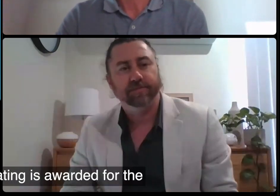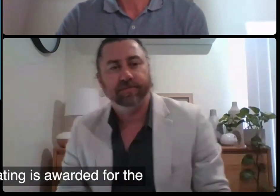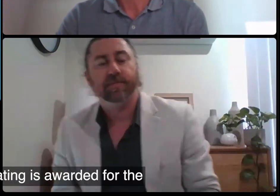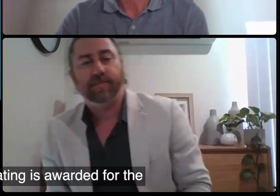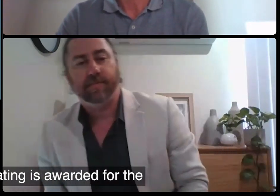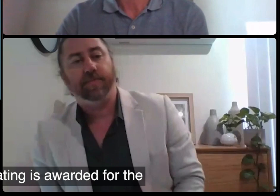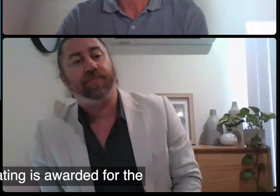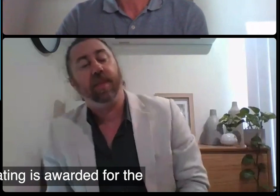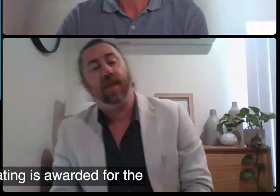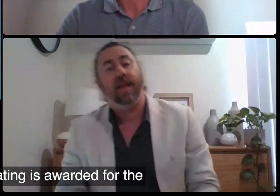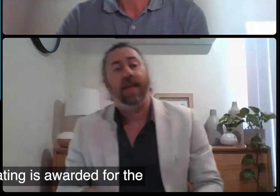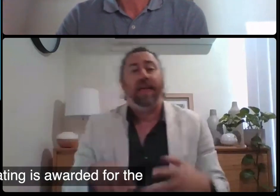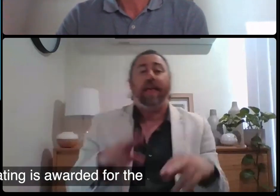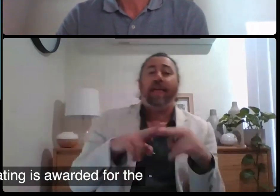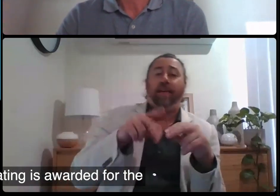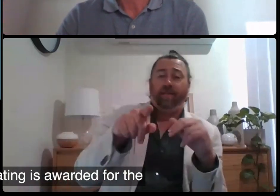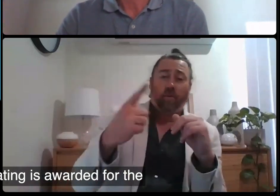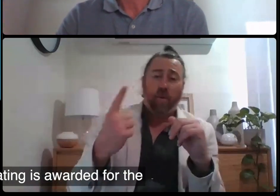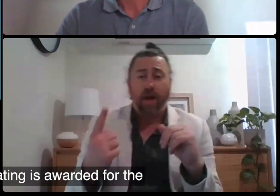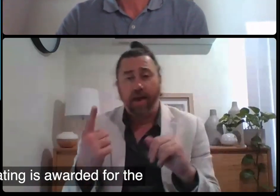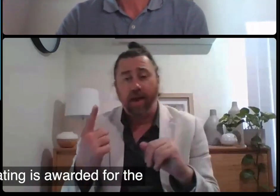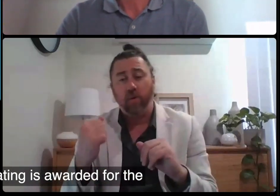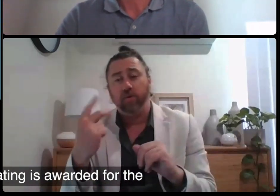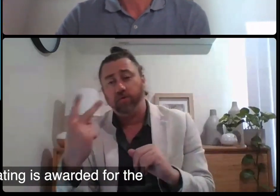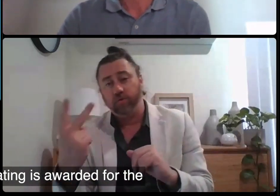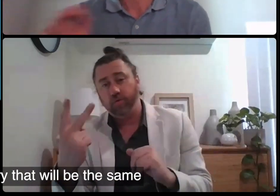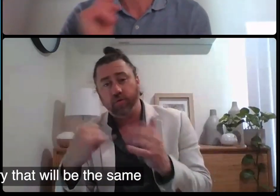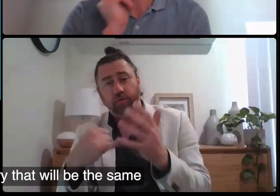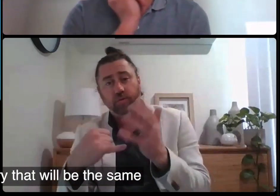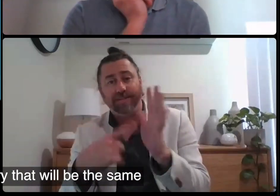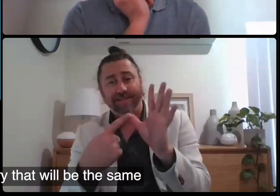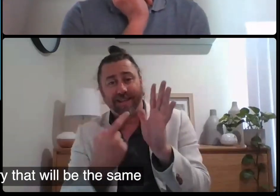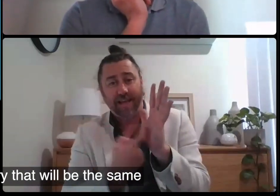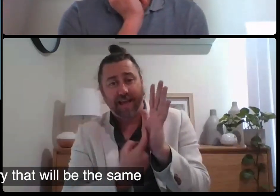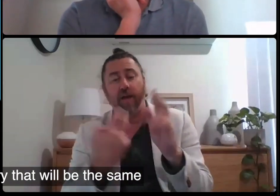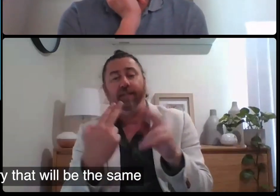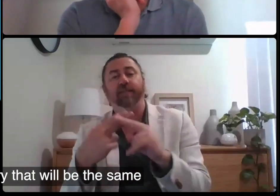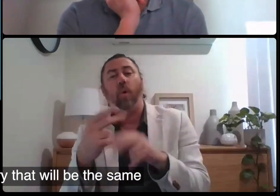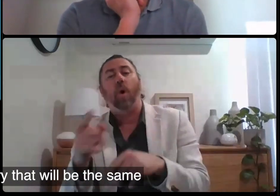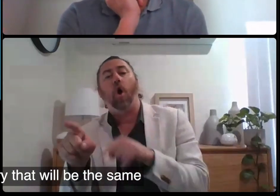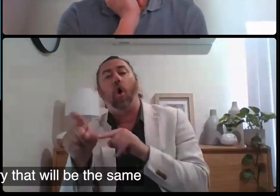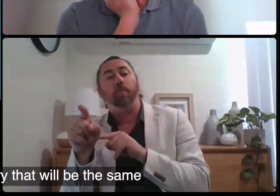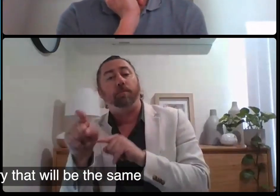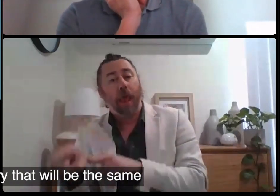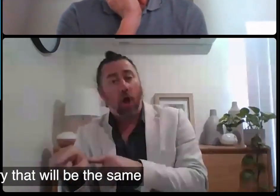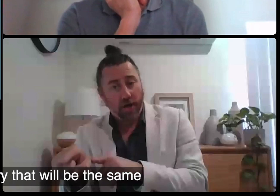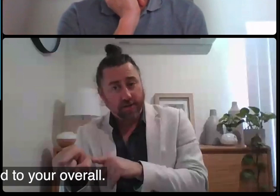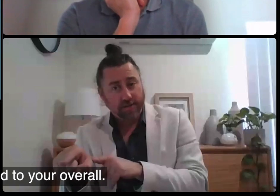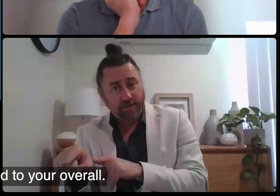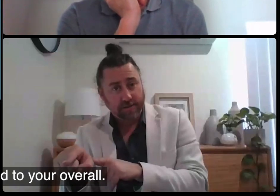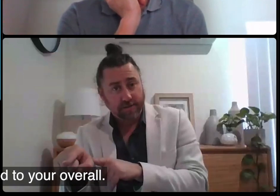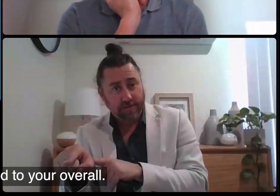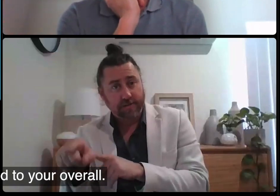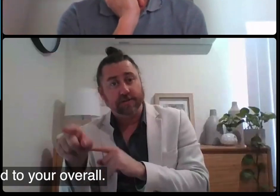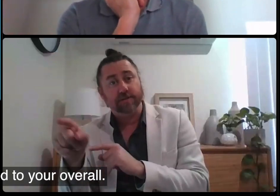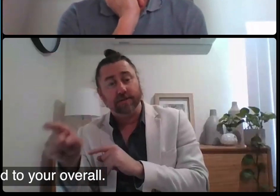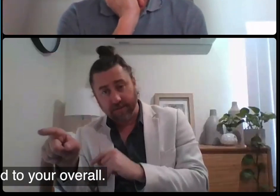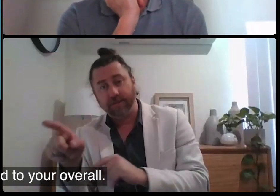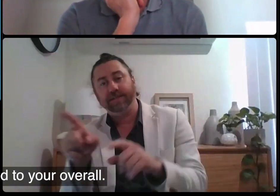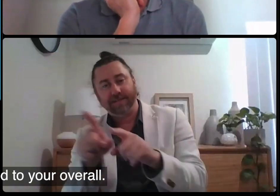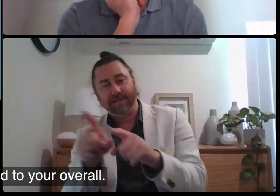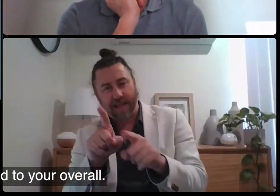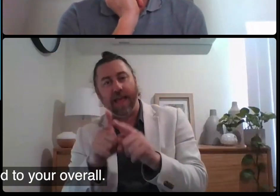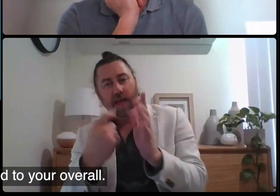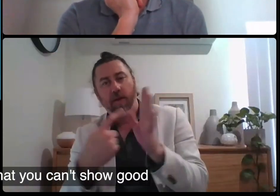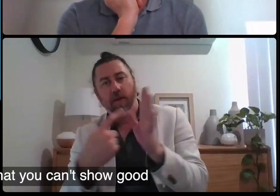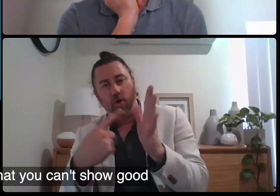So if a 1 or 2 star rating is awarded for the compliance subcategory, that will be the same rating that's applied